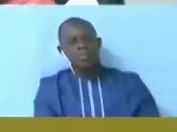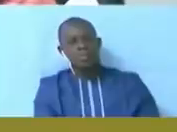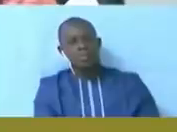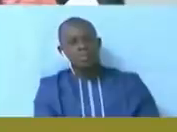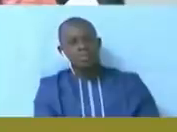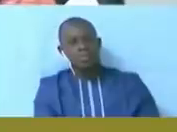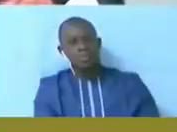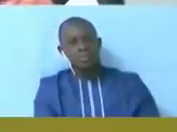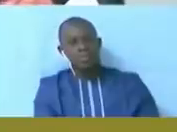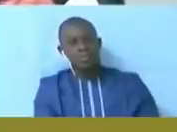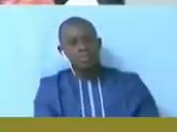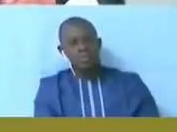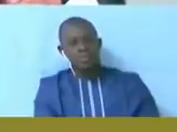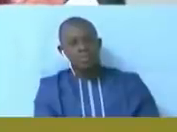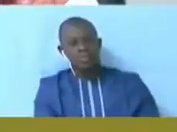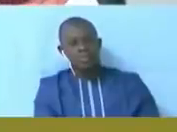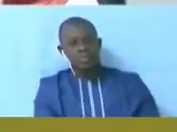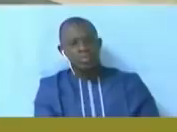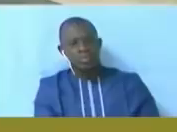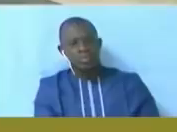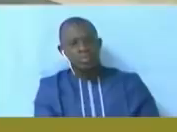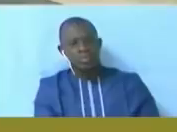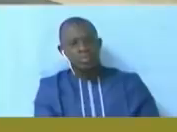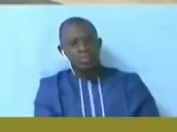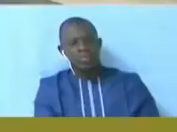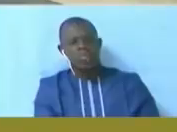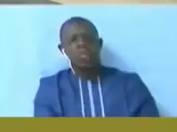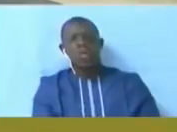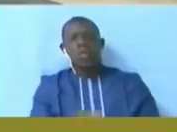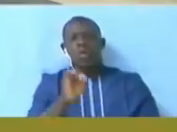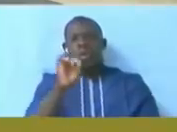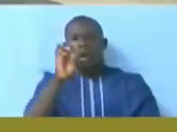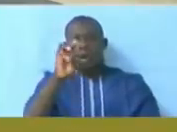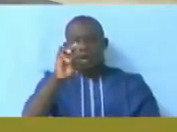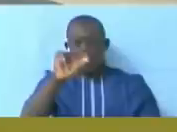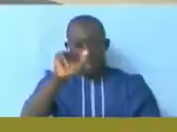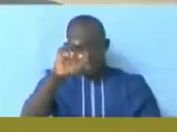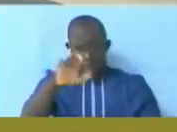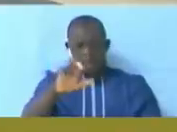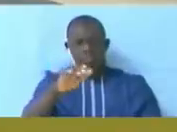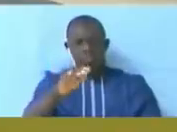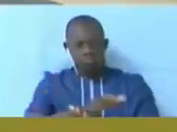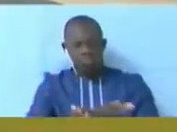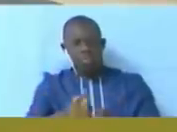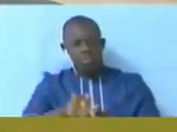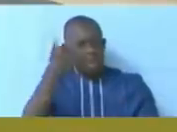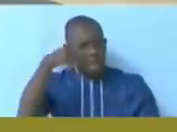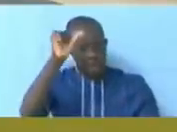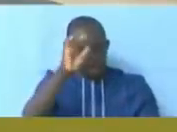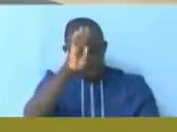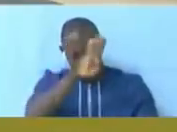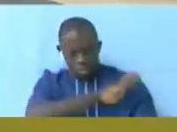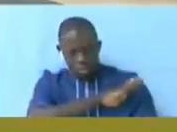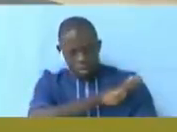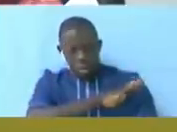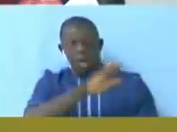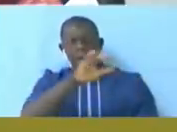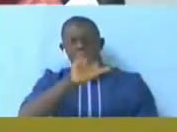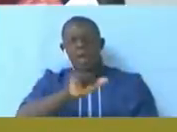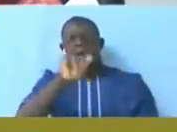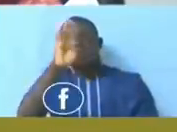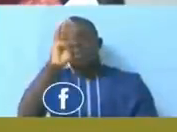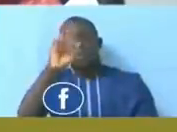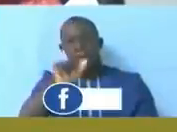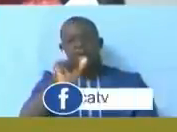umunte terileti nina katara nyoka mwati jama. Omar is the full broad elder brother of Abba. Abba,